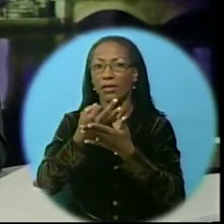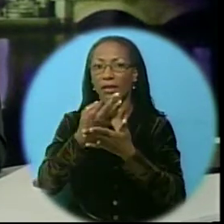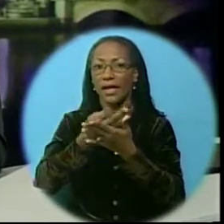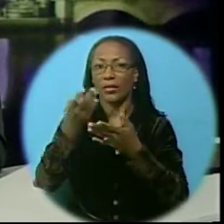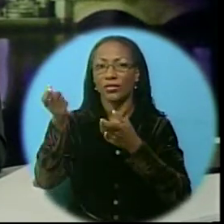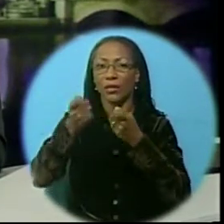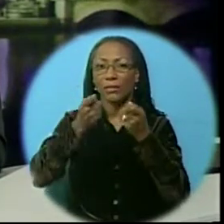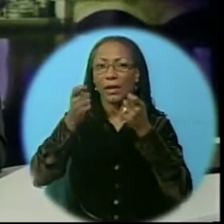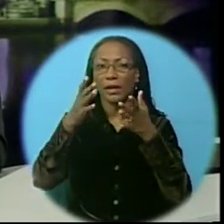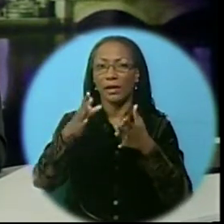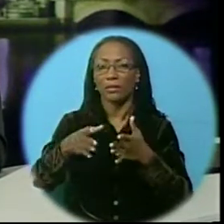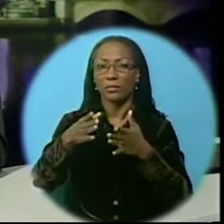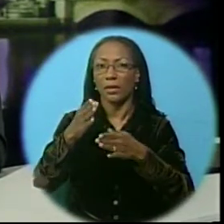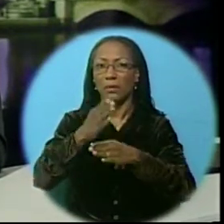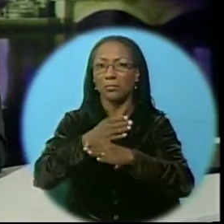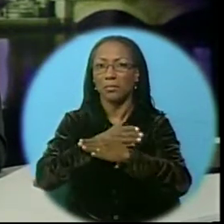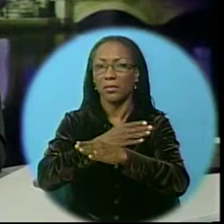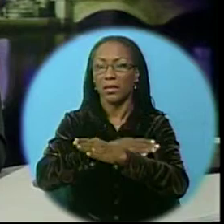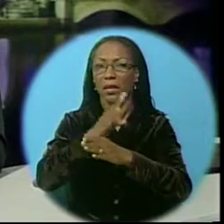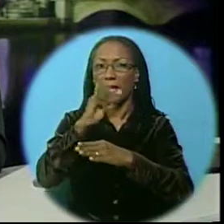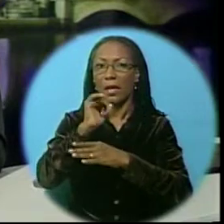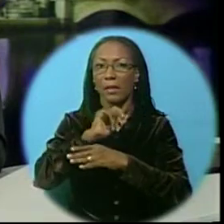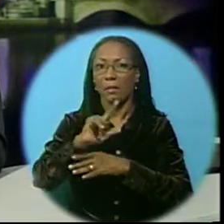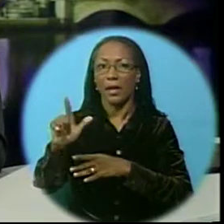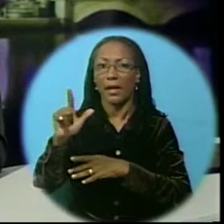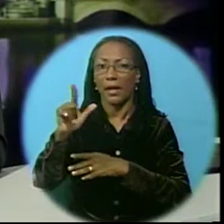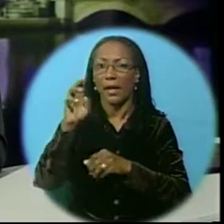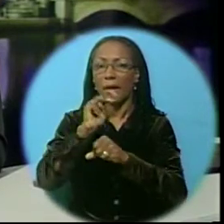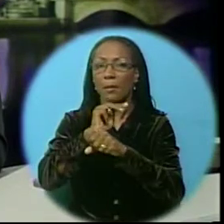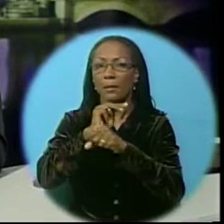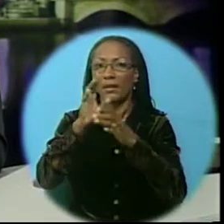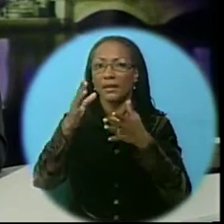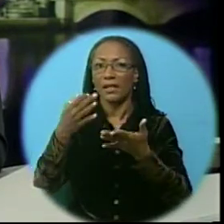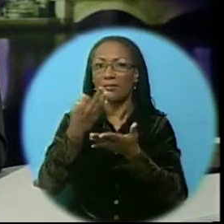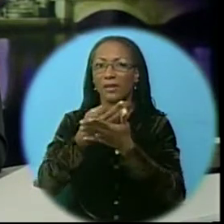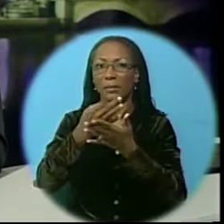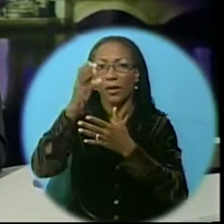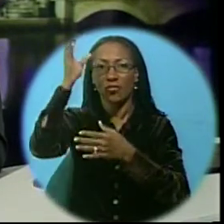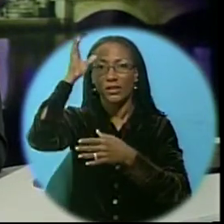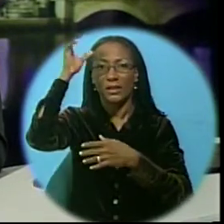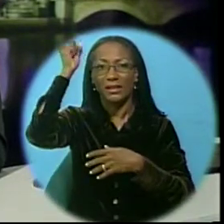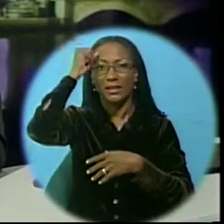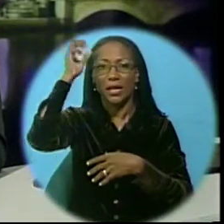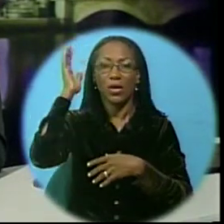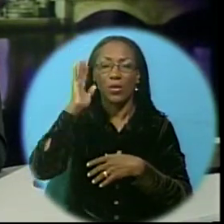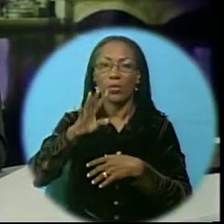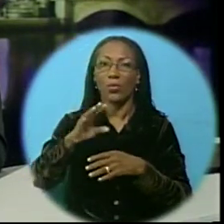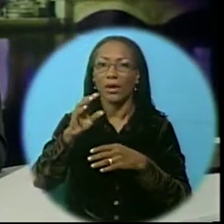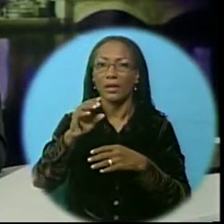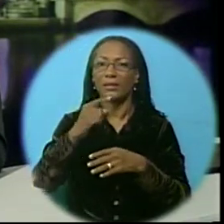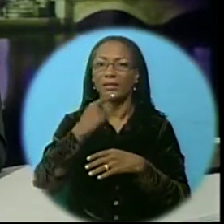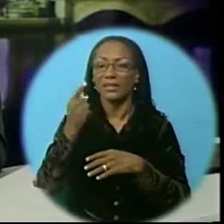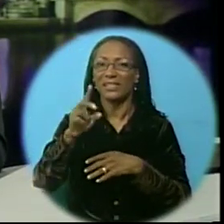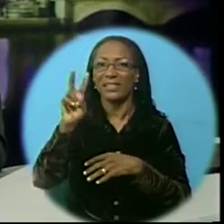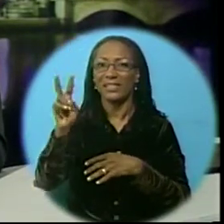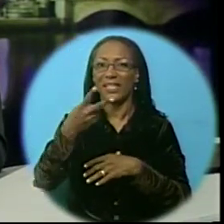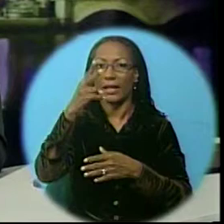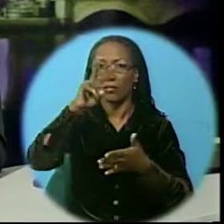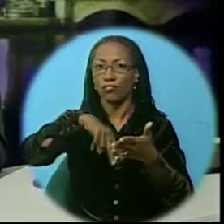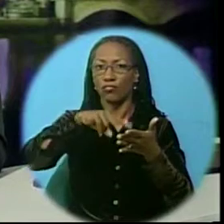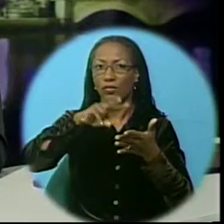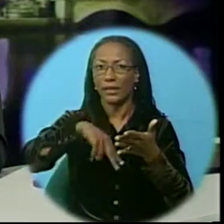Bill 2014. Minister of Finance and Economic Affairs Christopher Sinclair is slated to move the second reading of the Customs Amendment